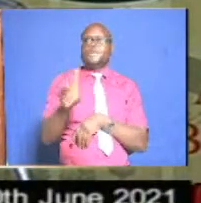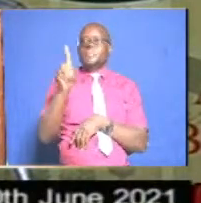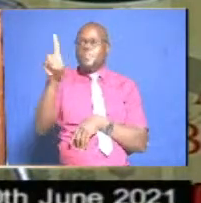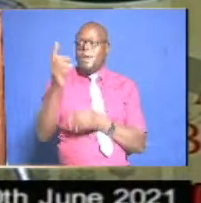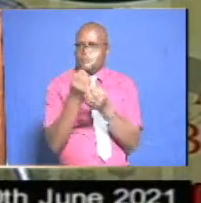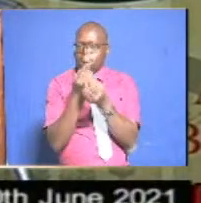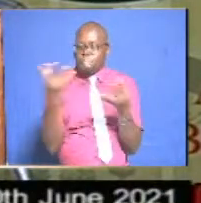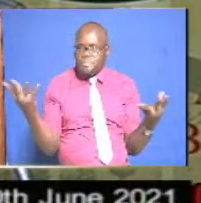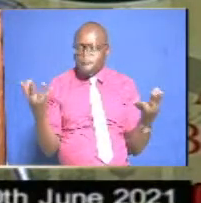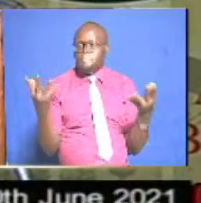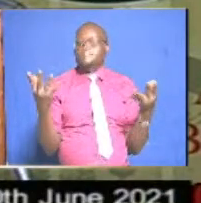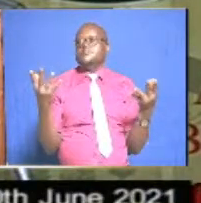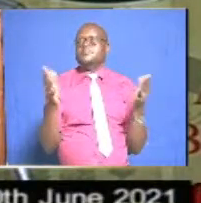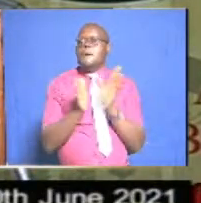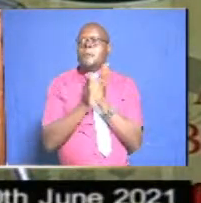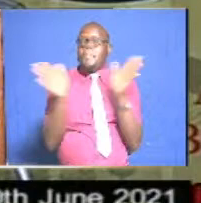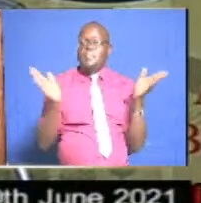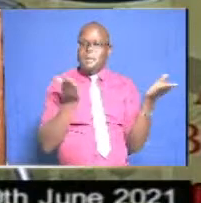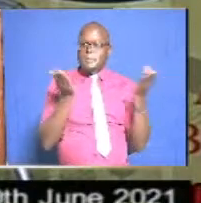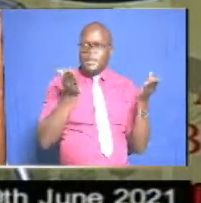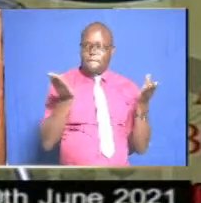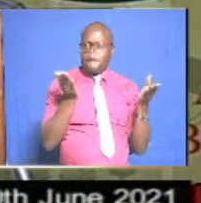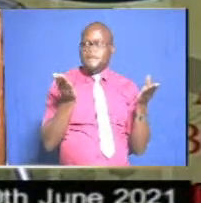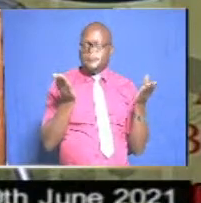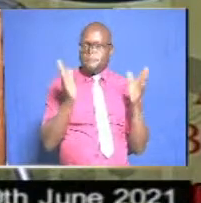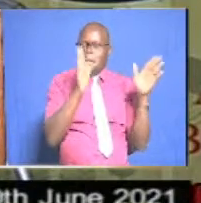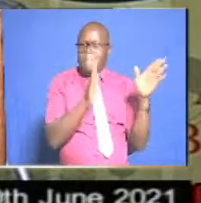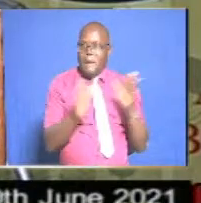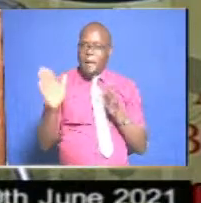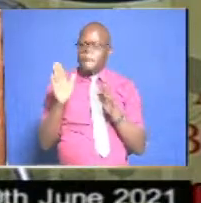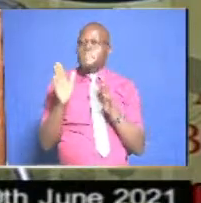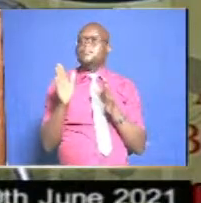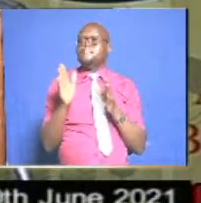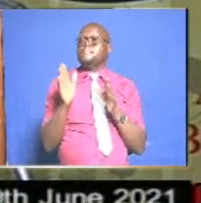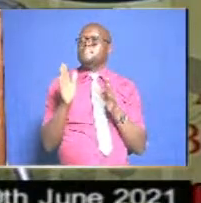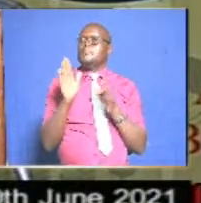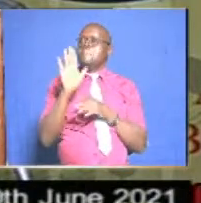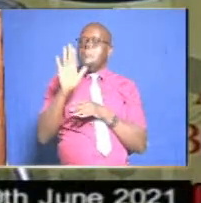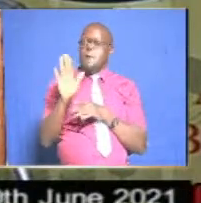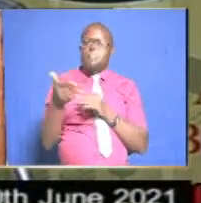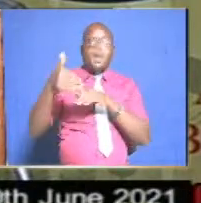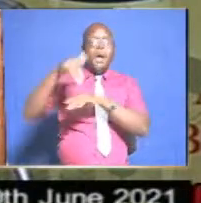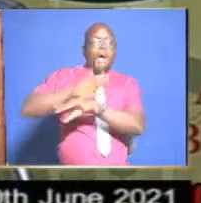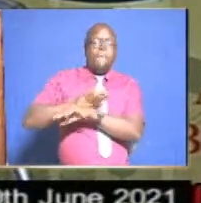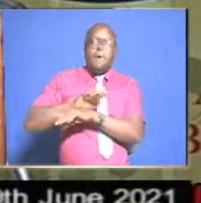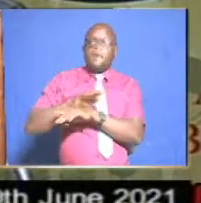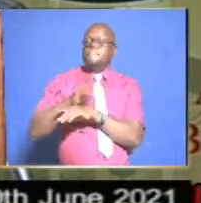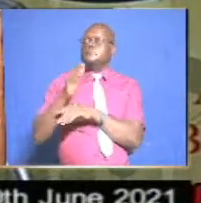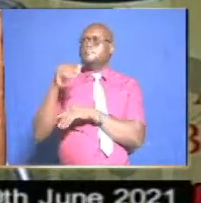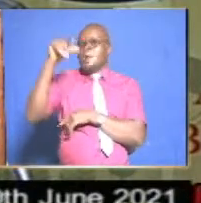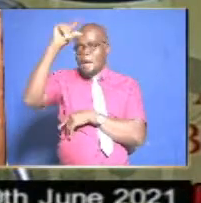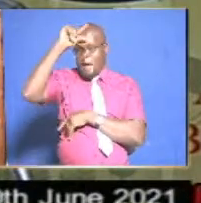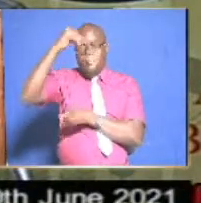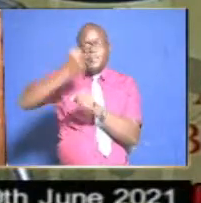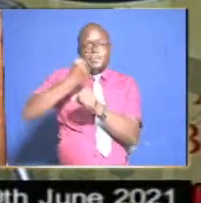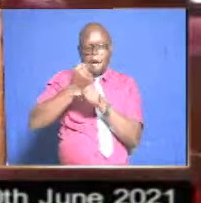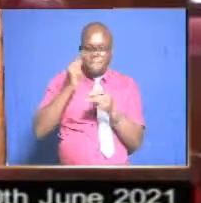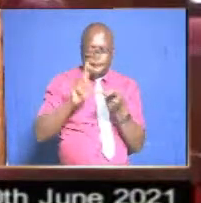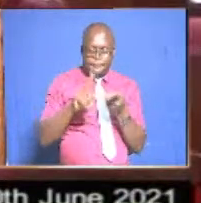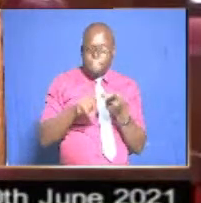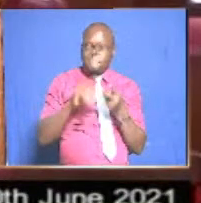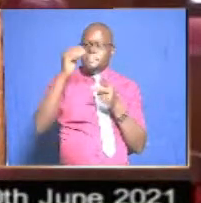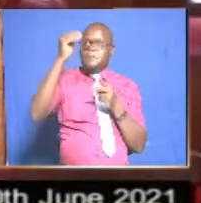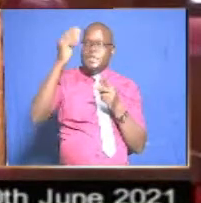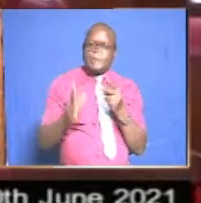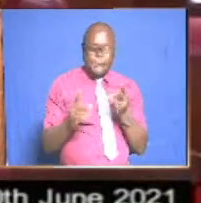out the much-awaited public service superannuation scheme that covers civil servants,